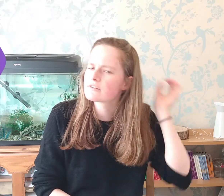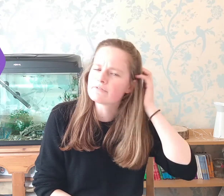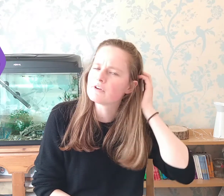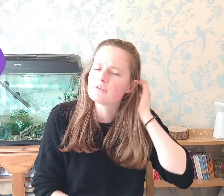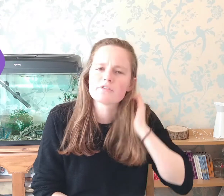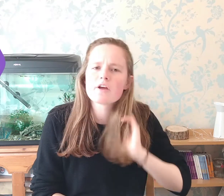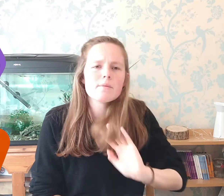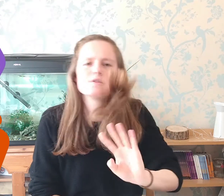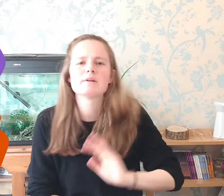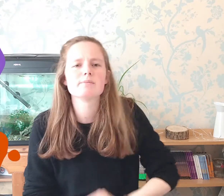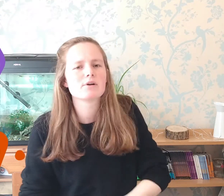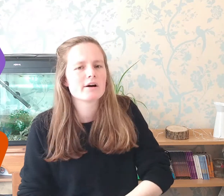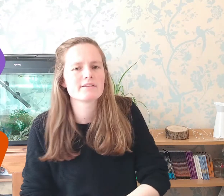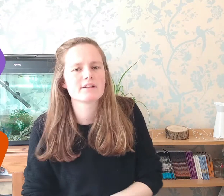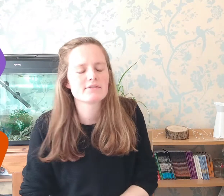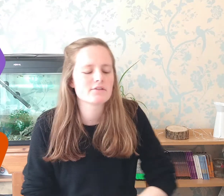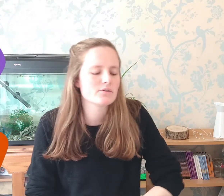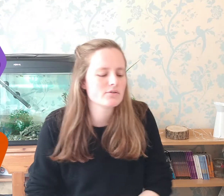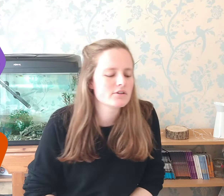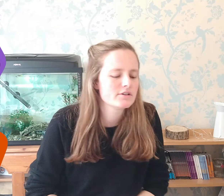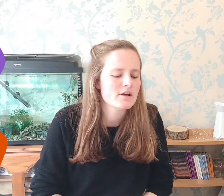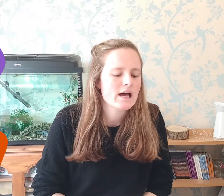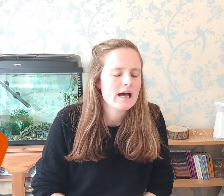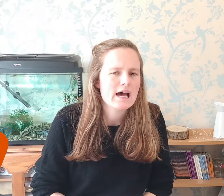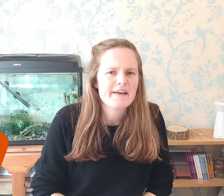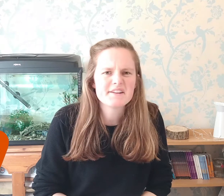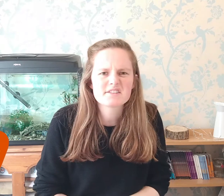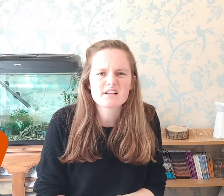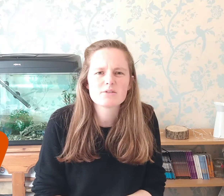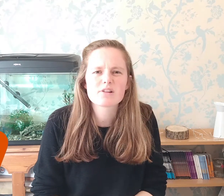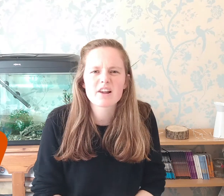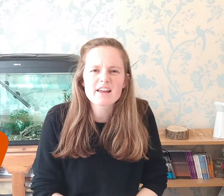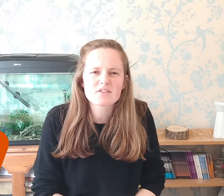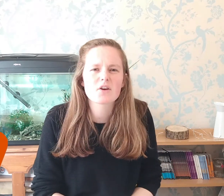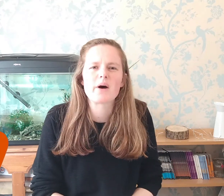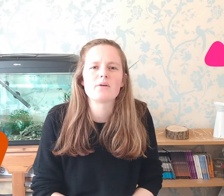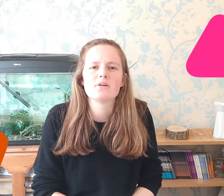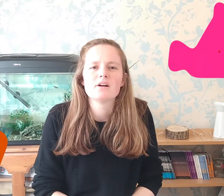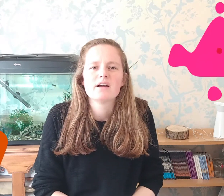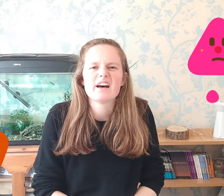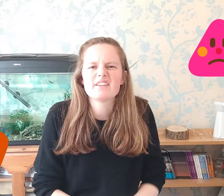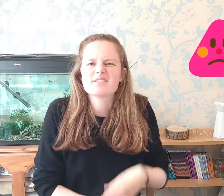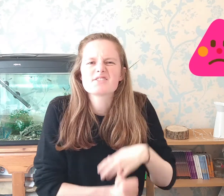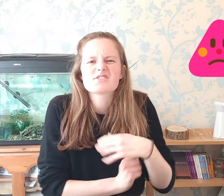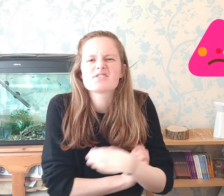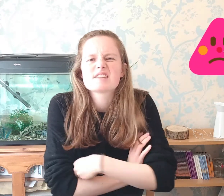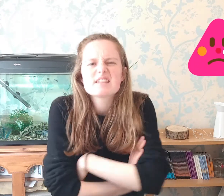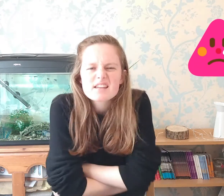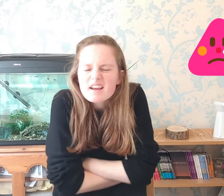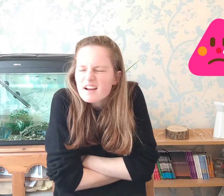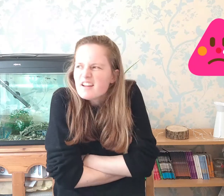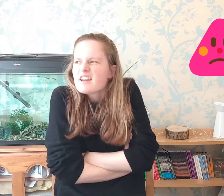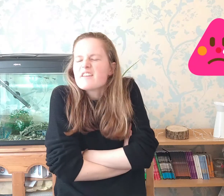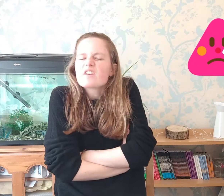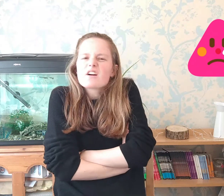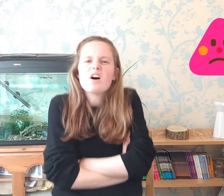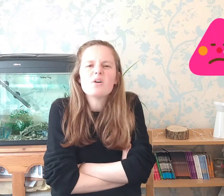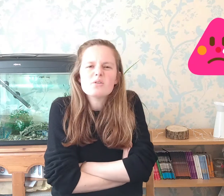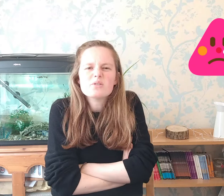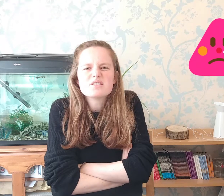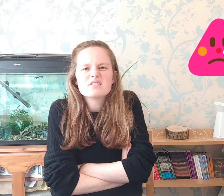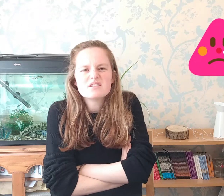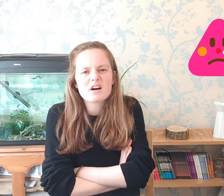there's not enough food, so most people can't have any food. And then suddenly all the lights go out, and everyone's just sitting in